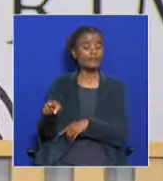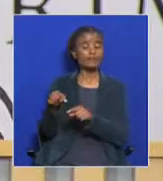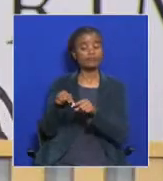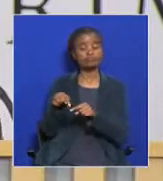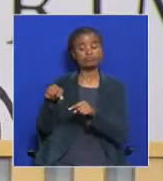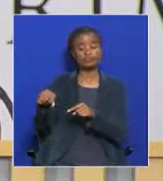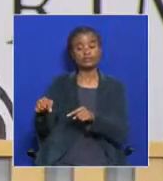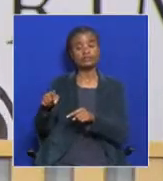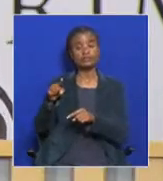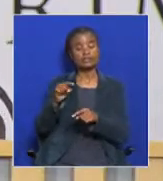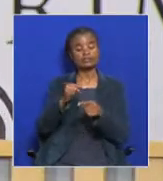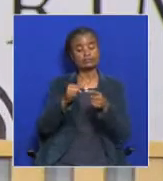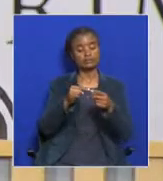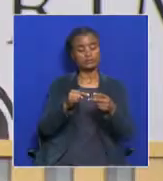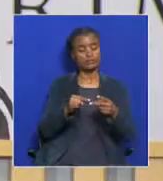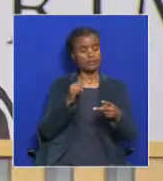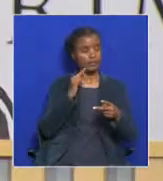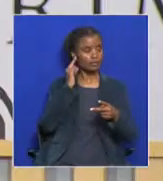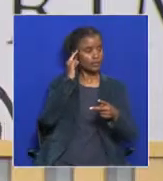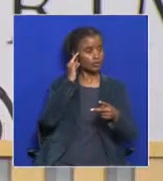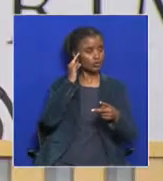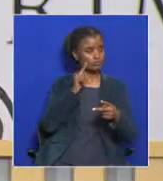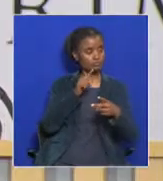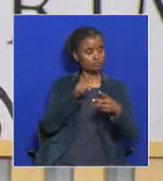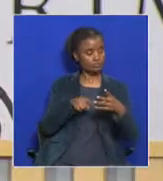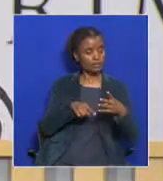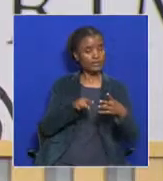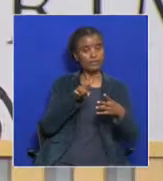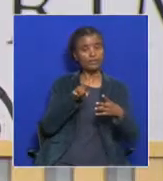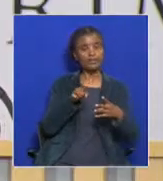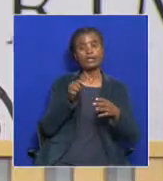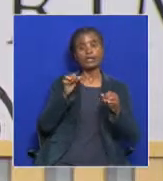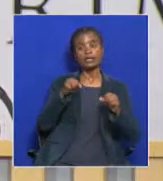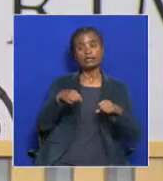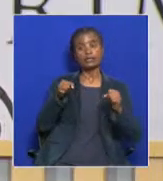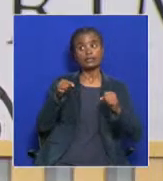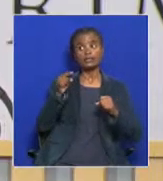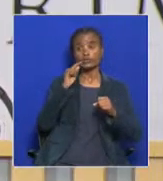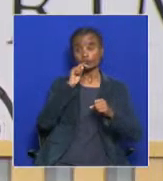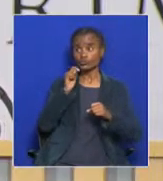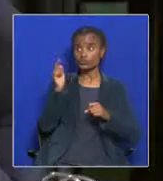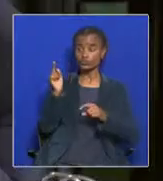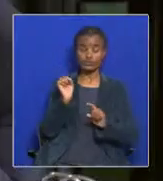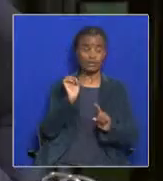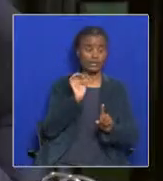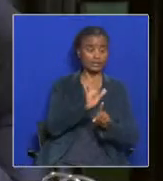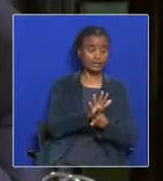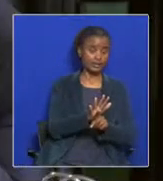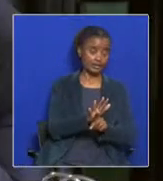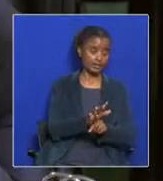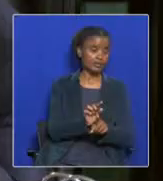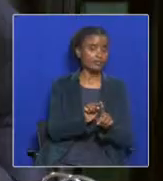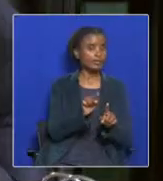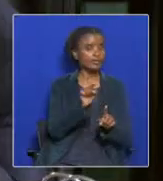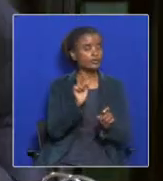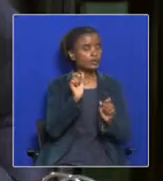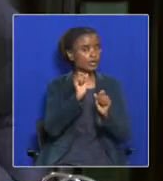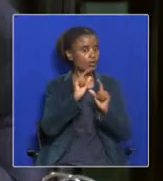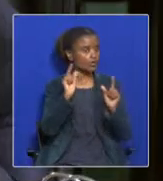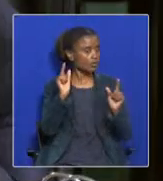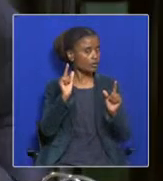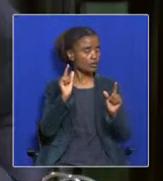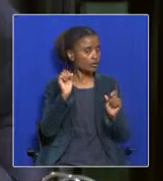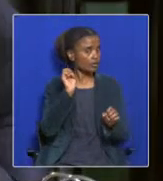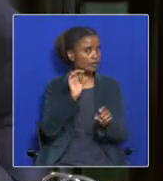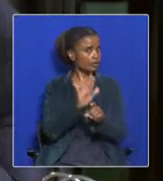agree with you. I can't say with certainty that there would have been an attack. And you are not aware of an attack since? No, I'm not